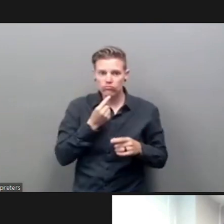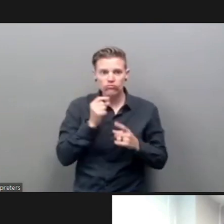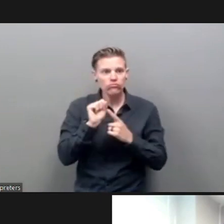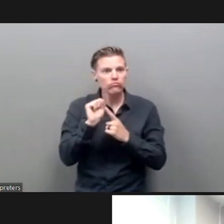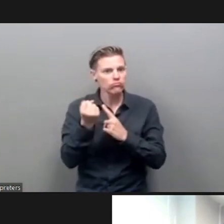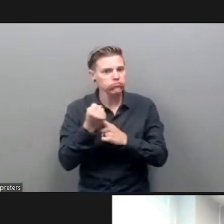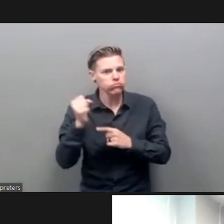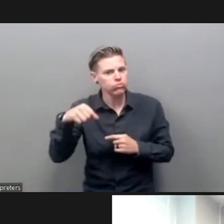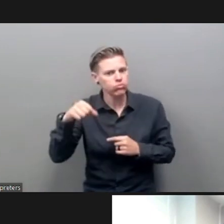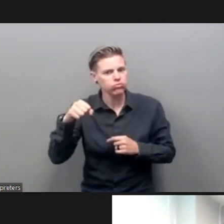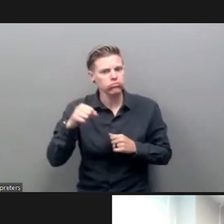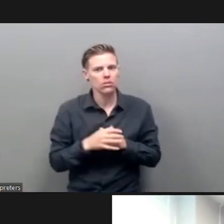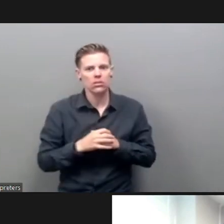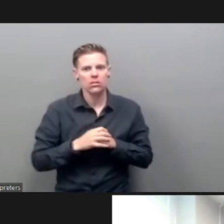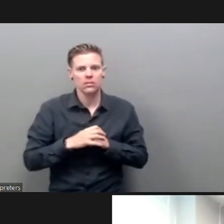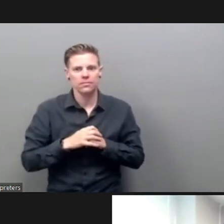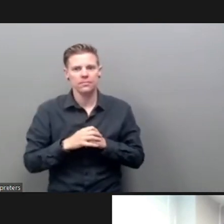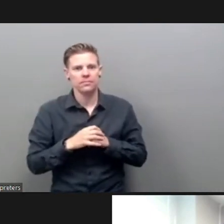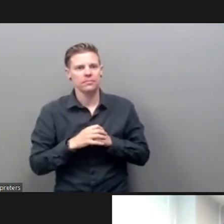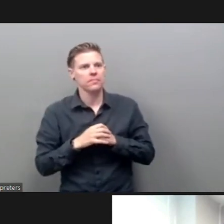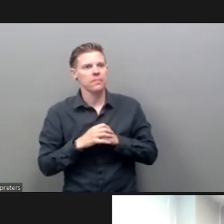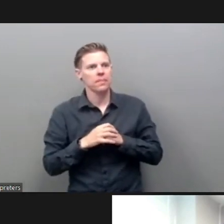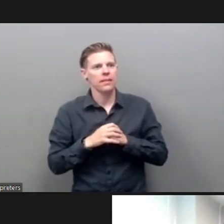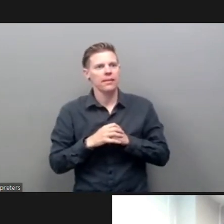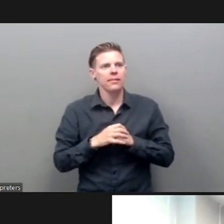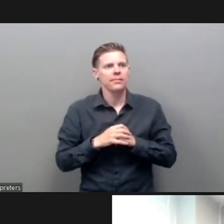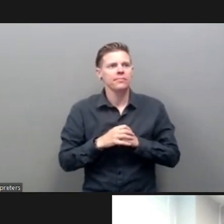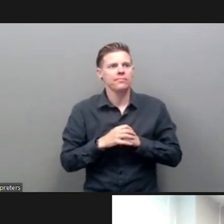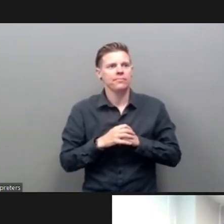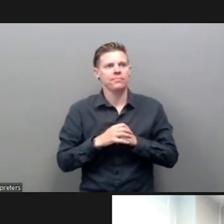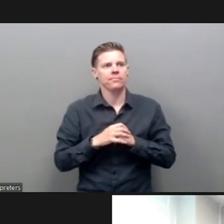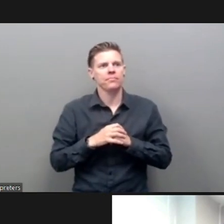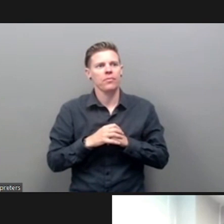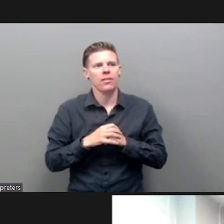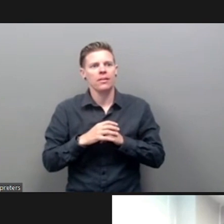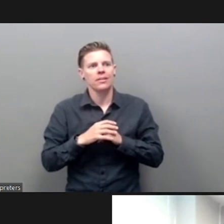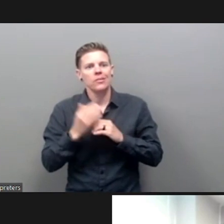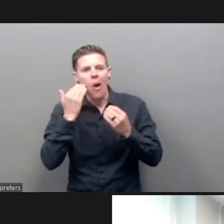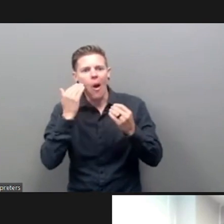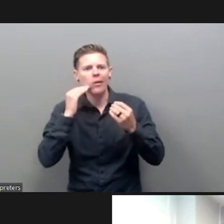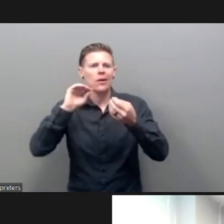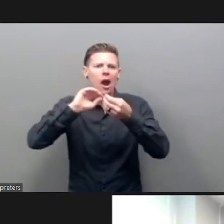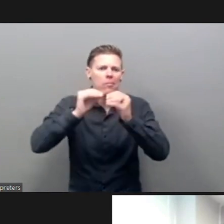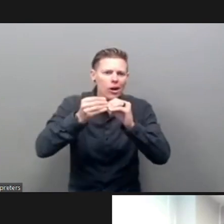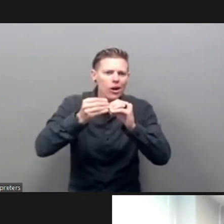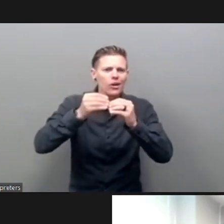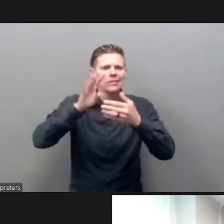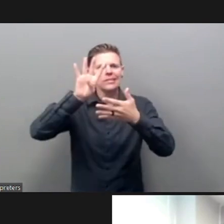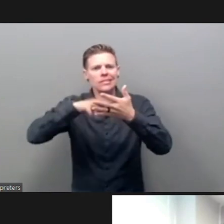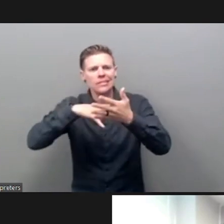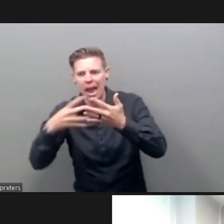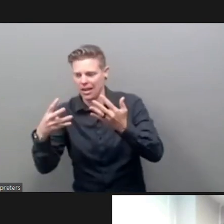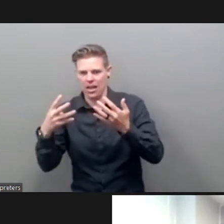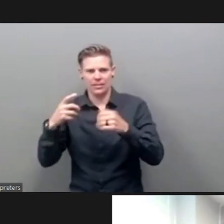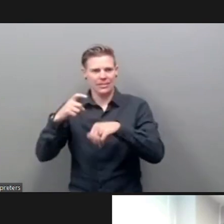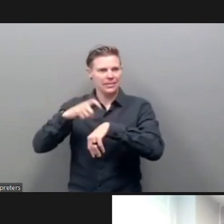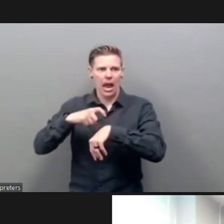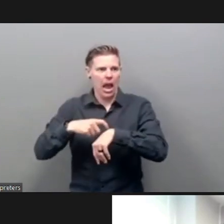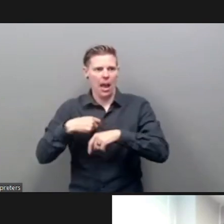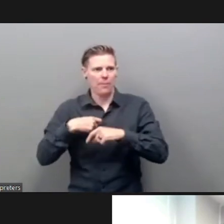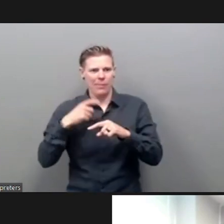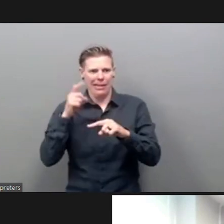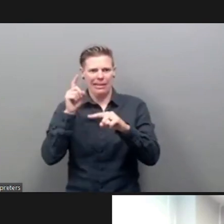can quantify a timeline. I think people are doing the best they can with what they have, and we're going to keep doing what we